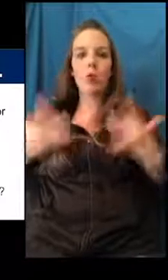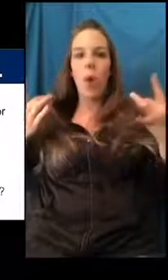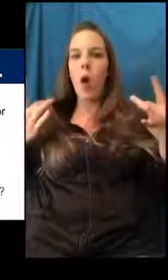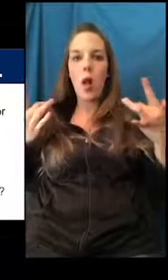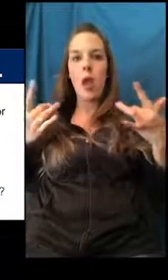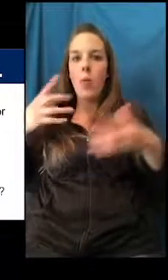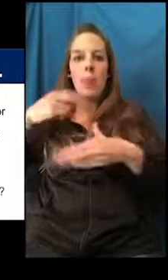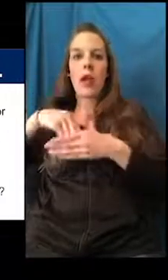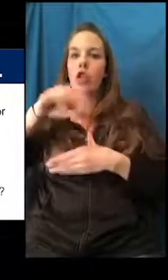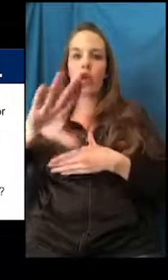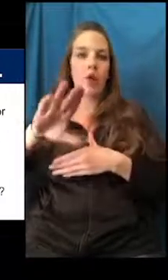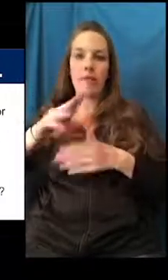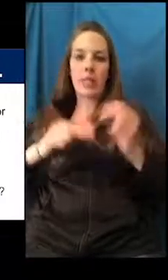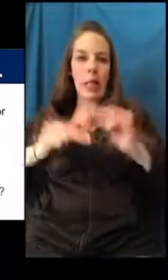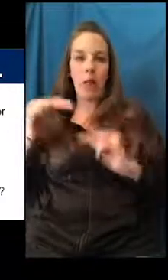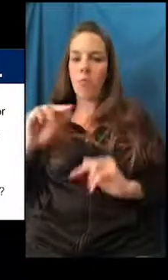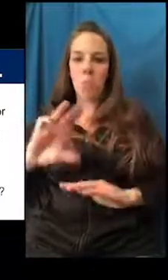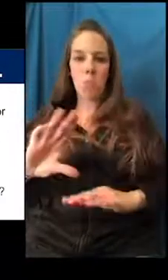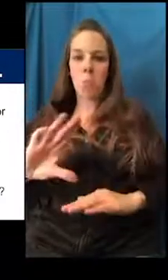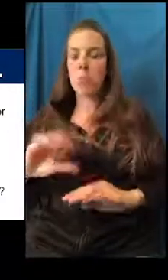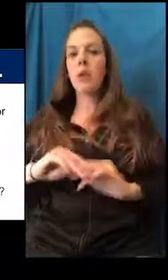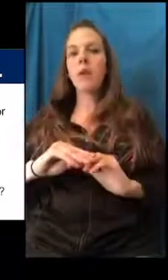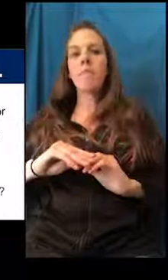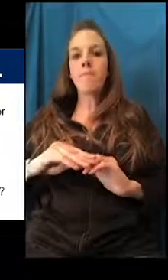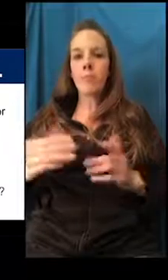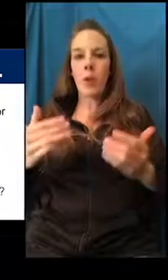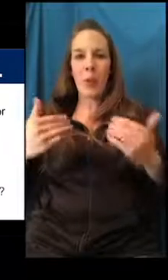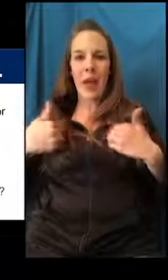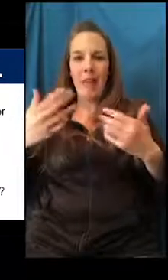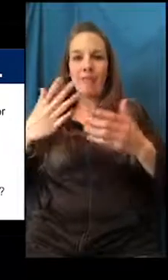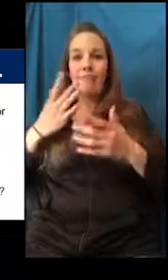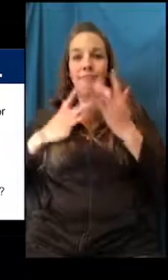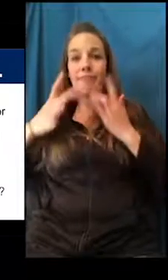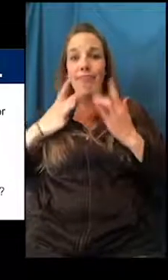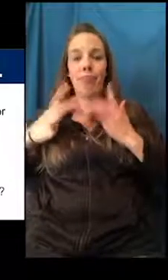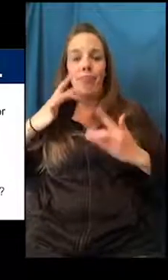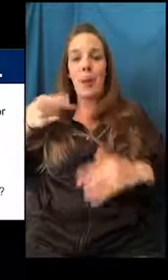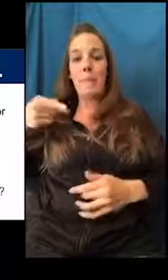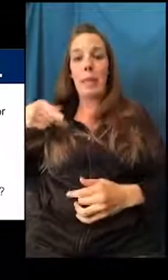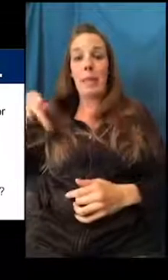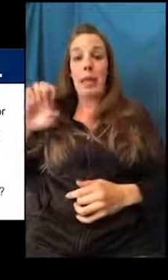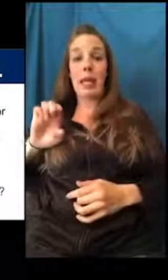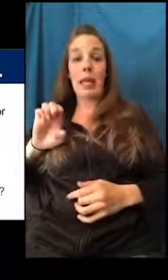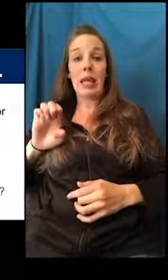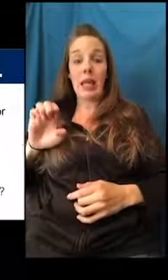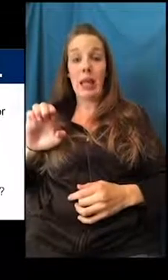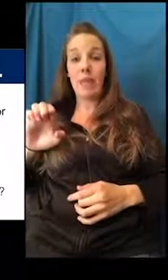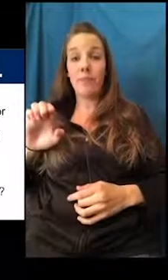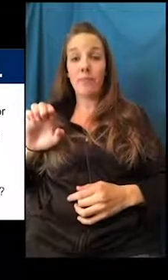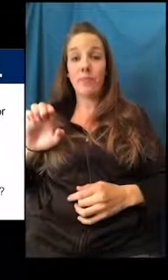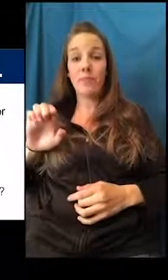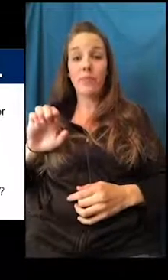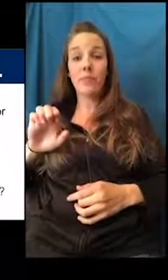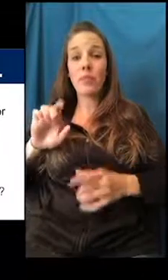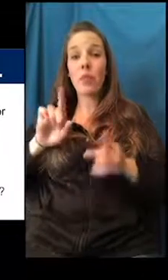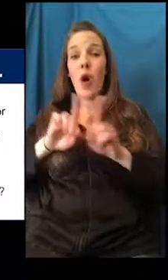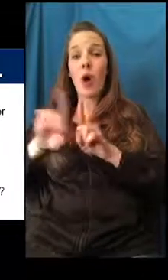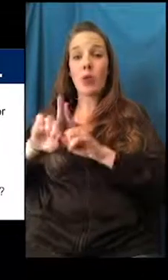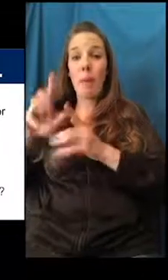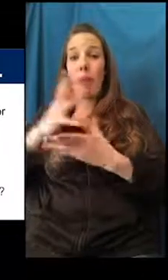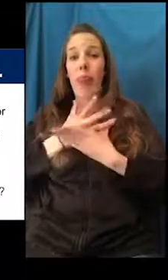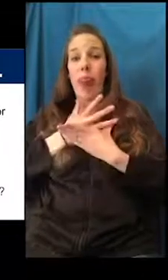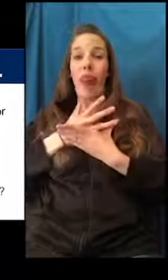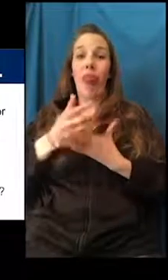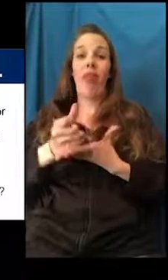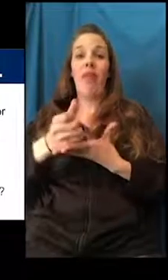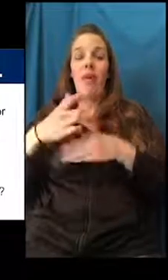facility. We do have a shortage of PPE, and that would also be burning through a lot of the available